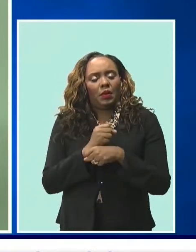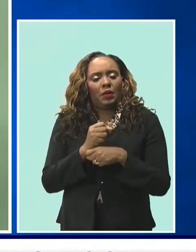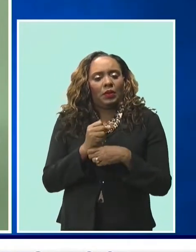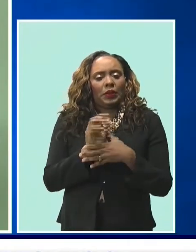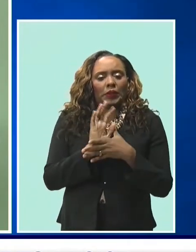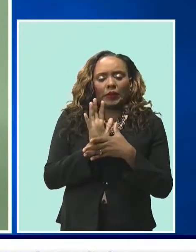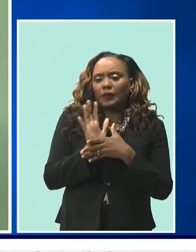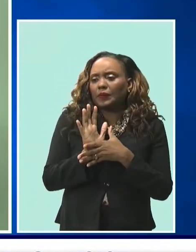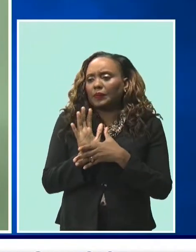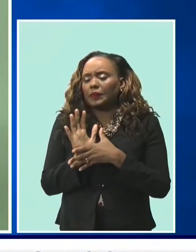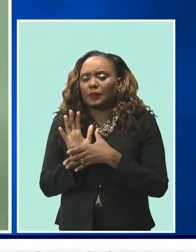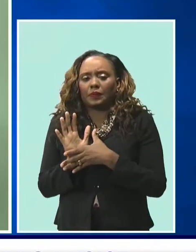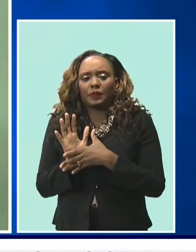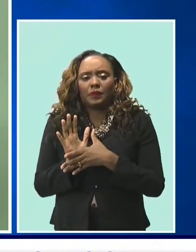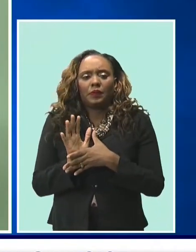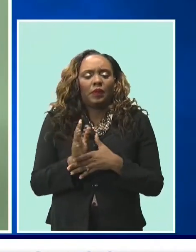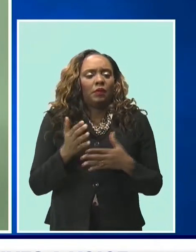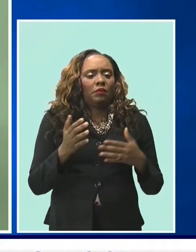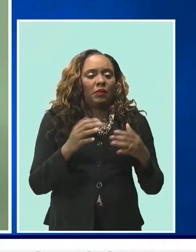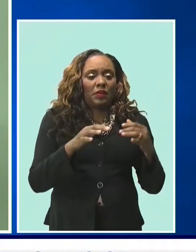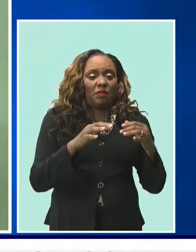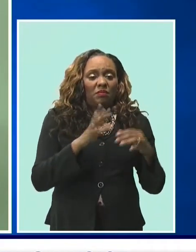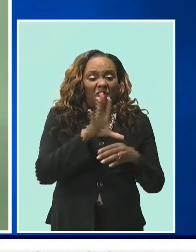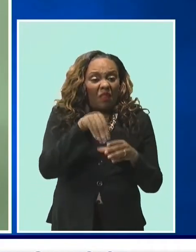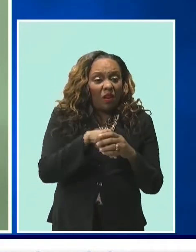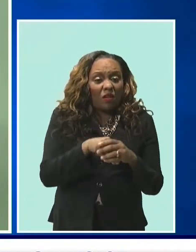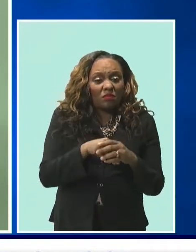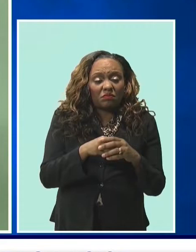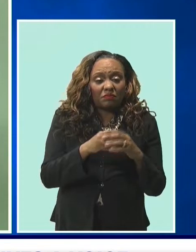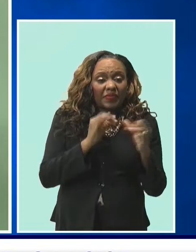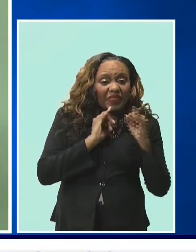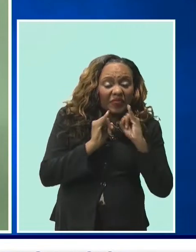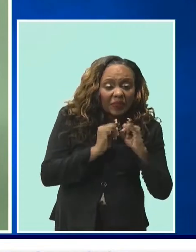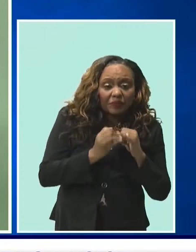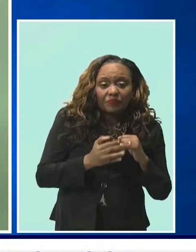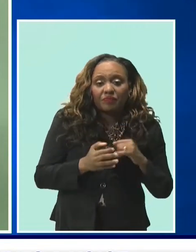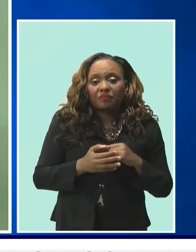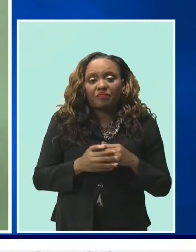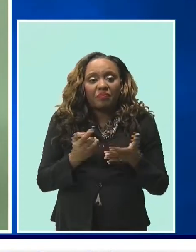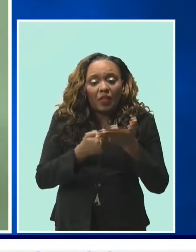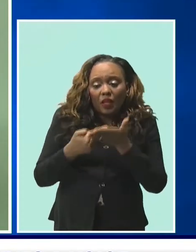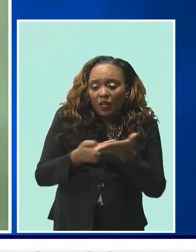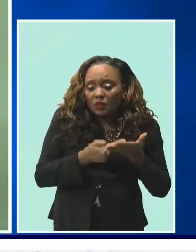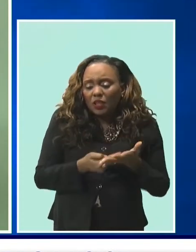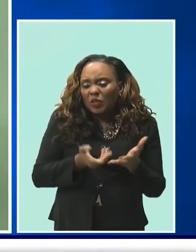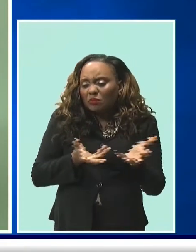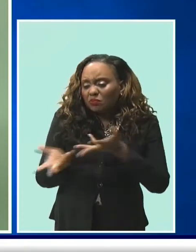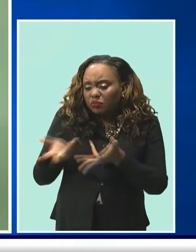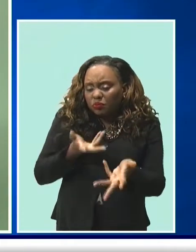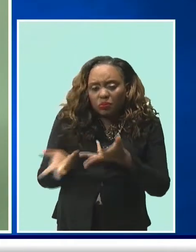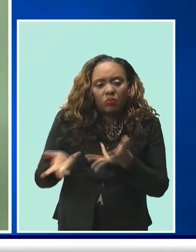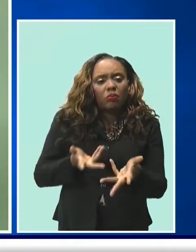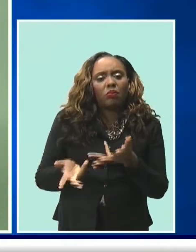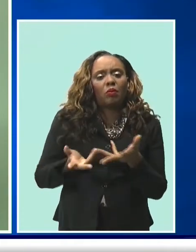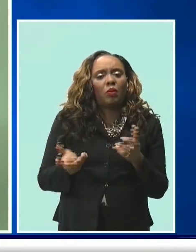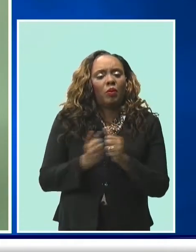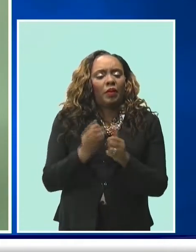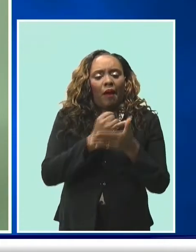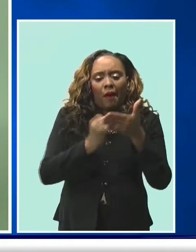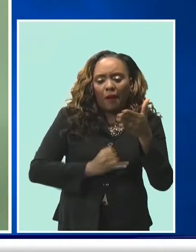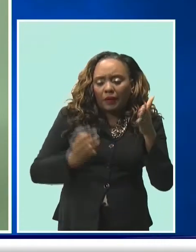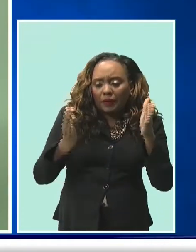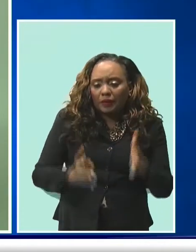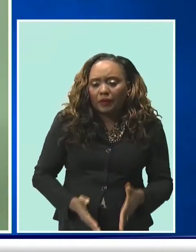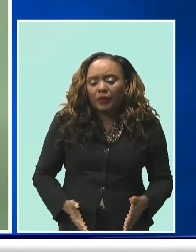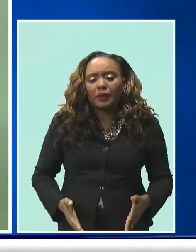series of interviews, discussions, conversations with artists